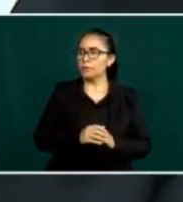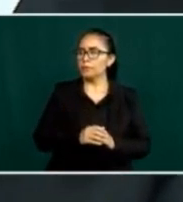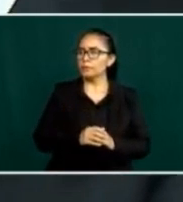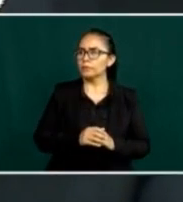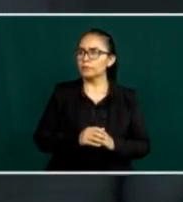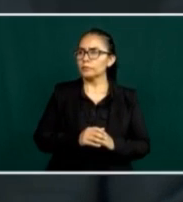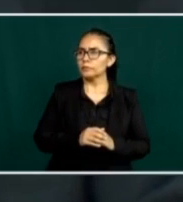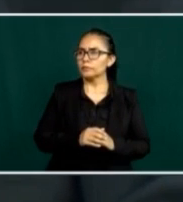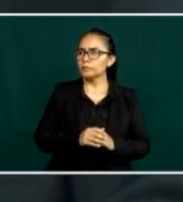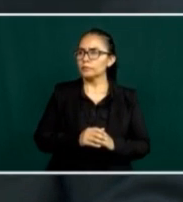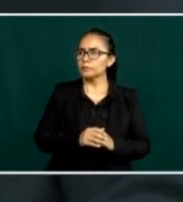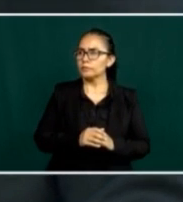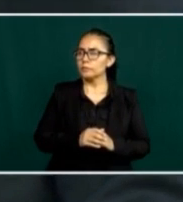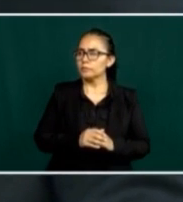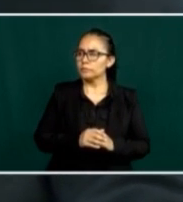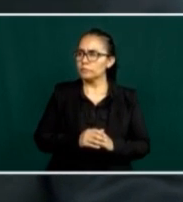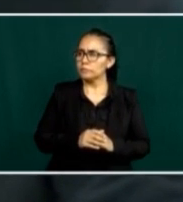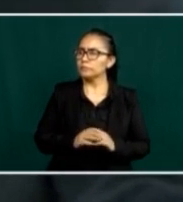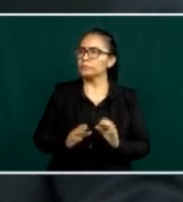that there could exist